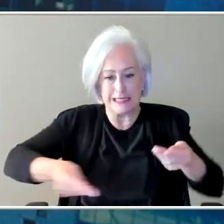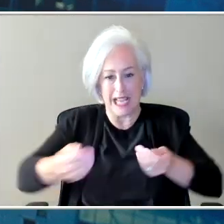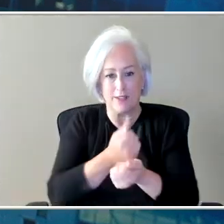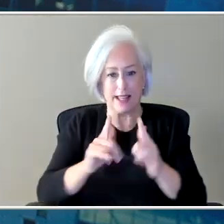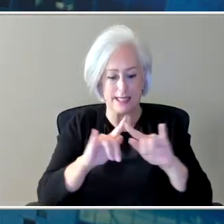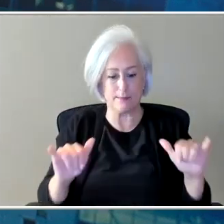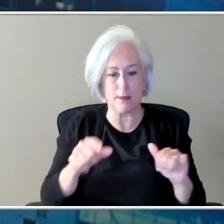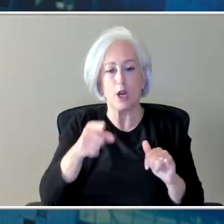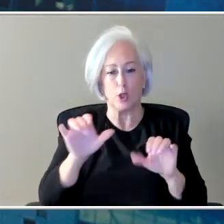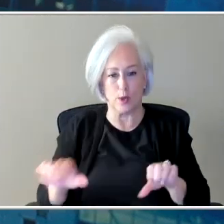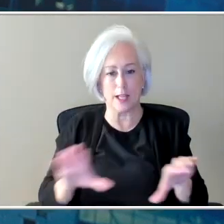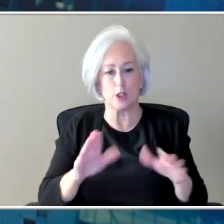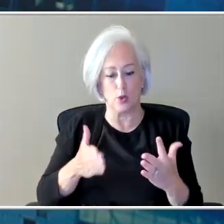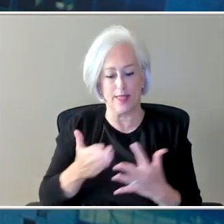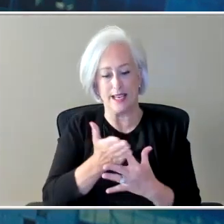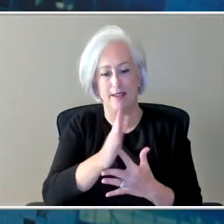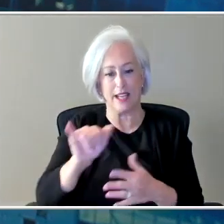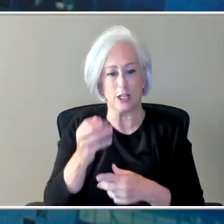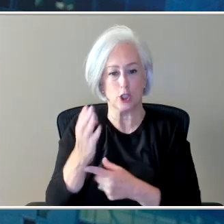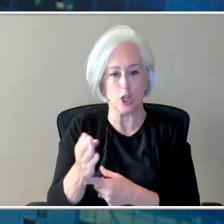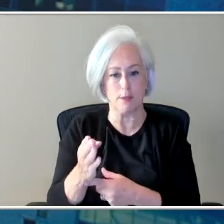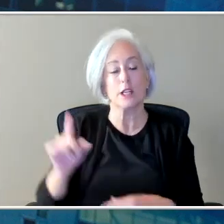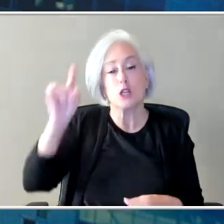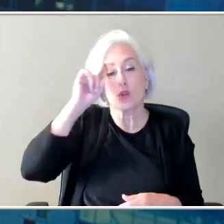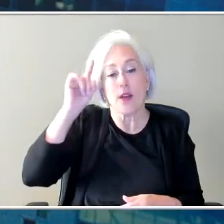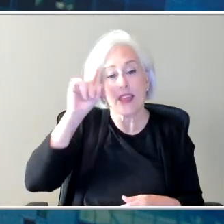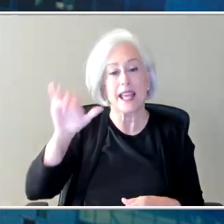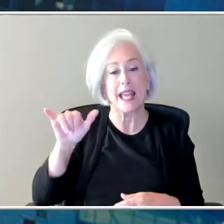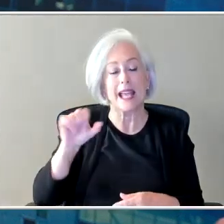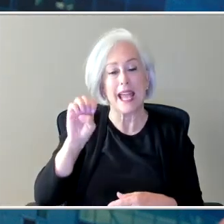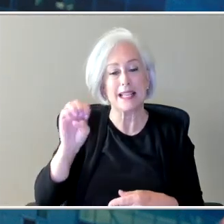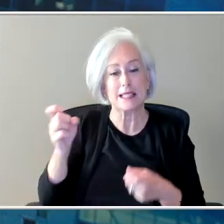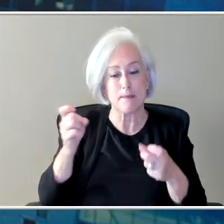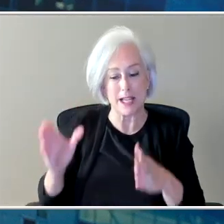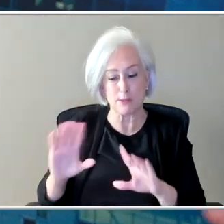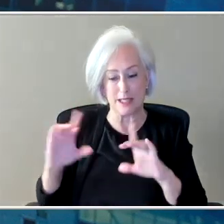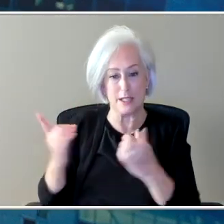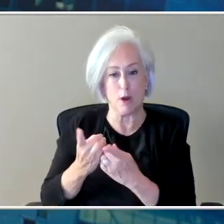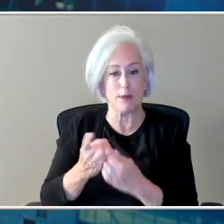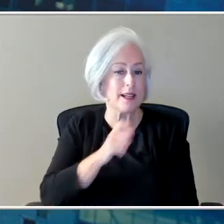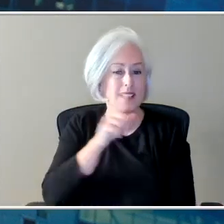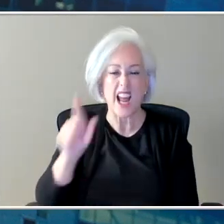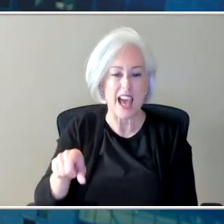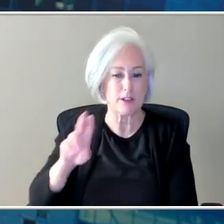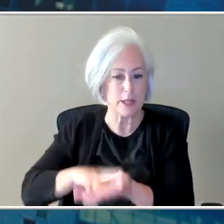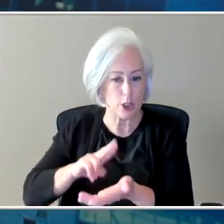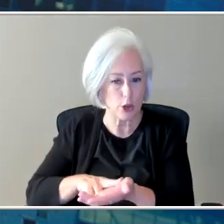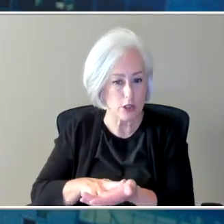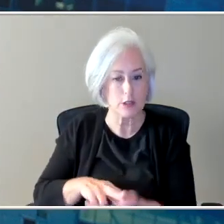job too. So I think in our case management department, a lot of times they don't always have to be nurses. It can also be a social worker